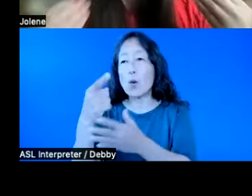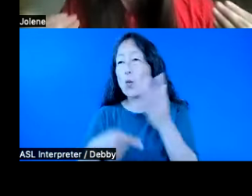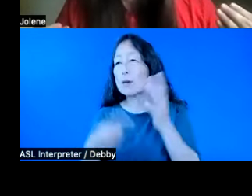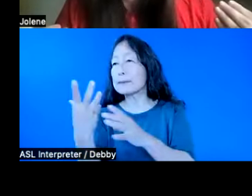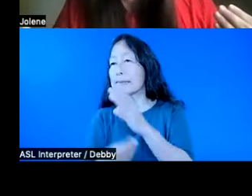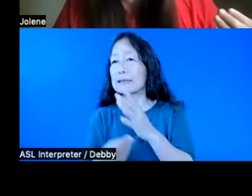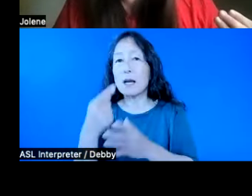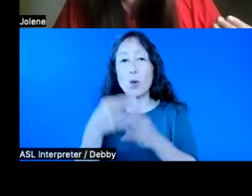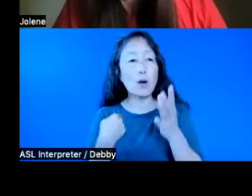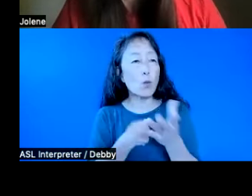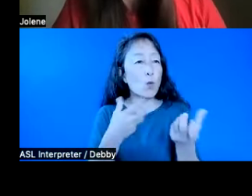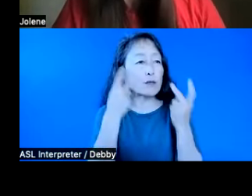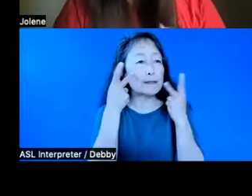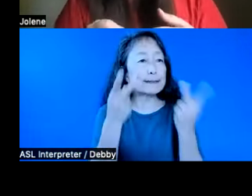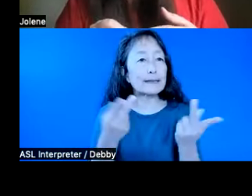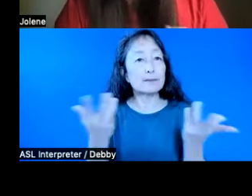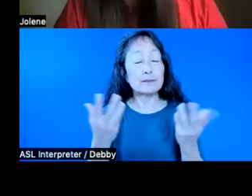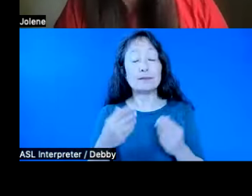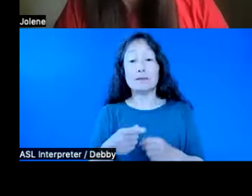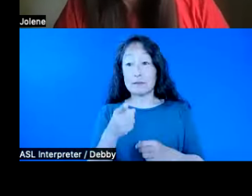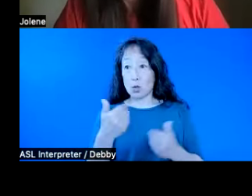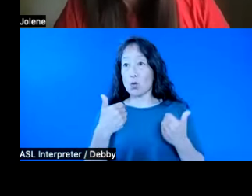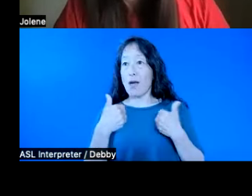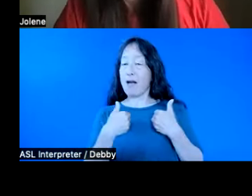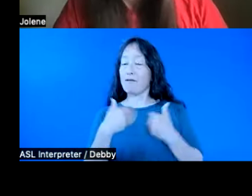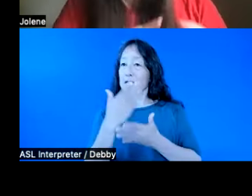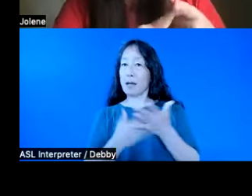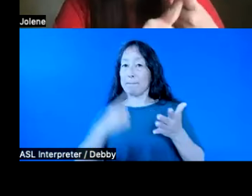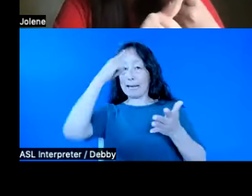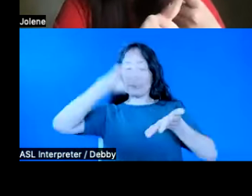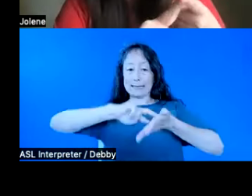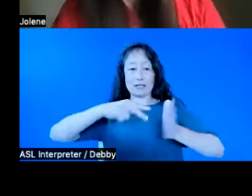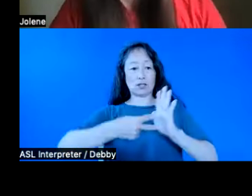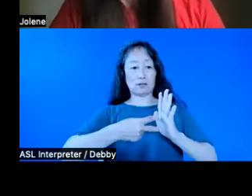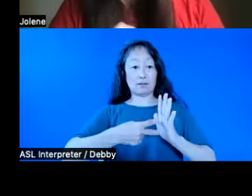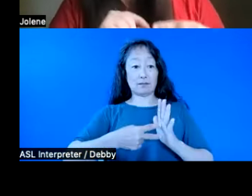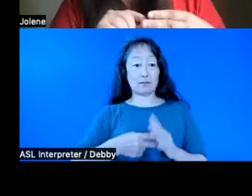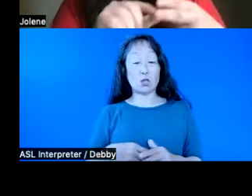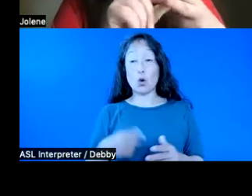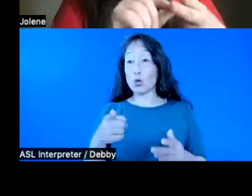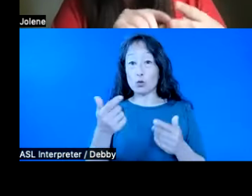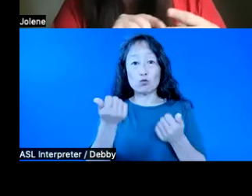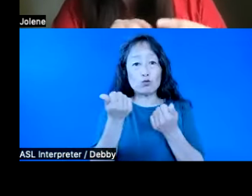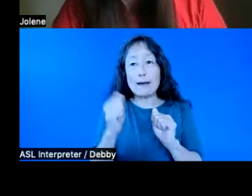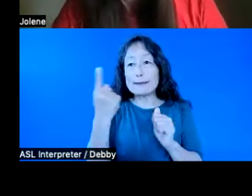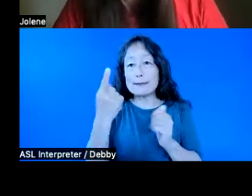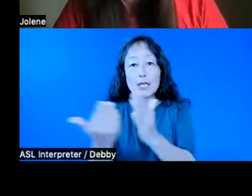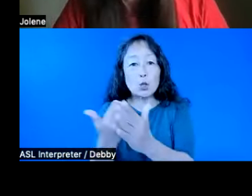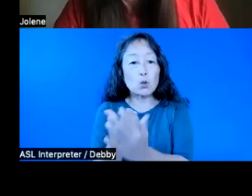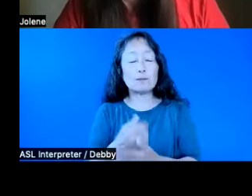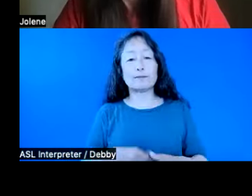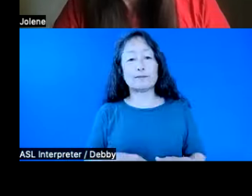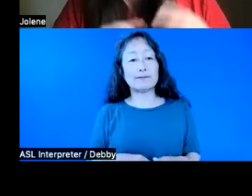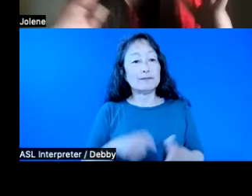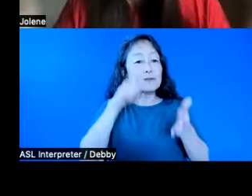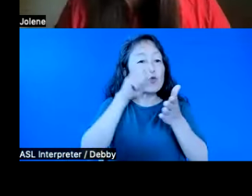have some intentionality. You create an action, you try something new out, you write that new protocol,